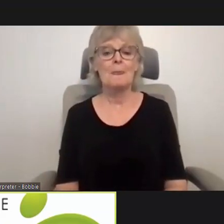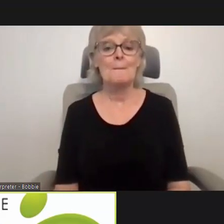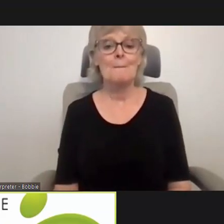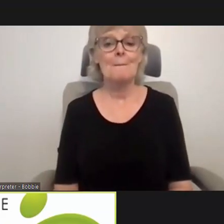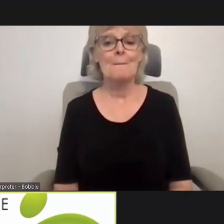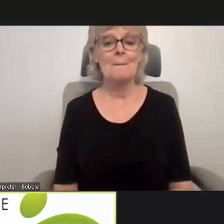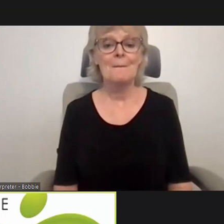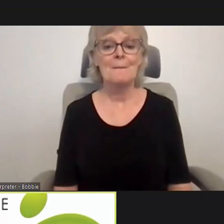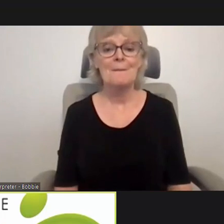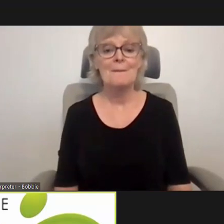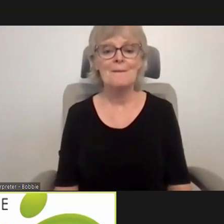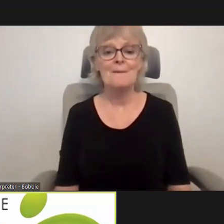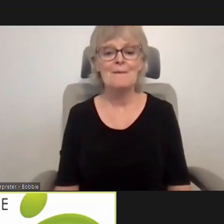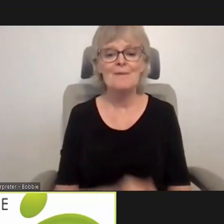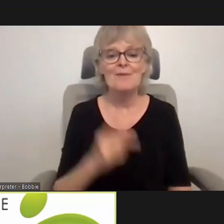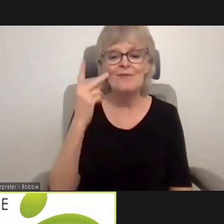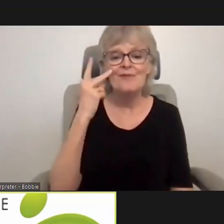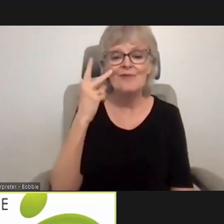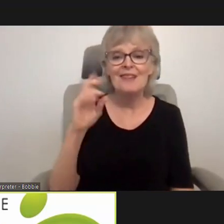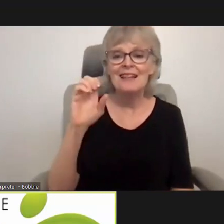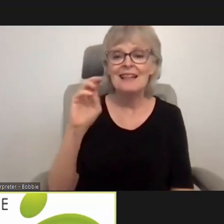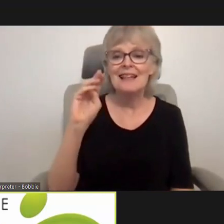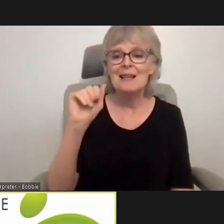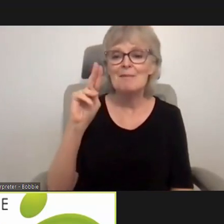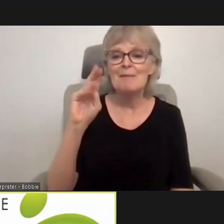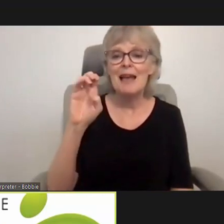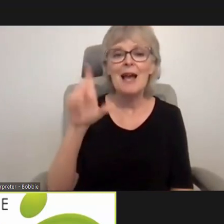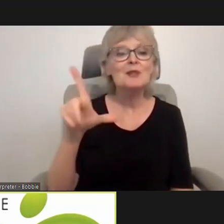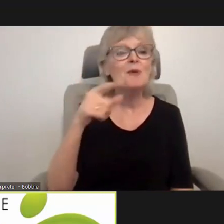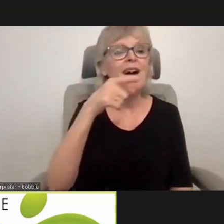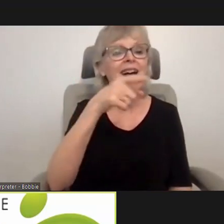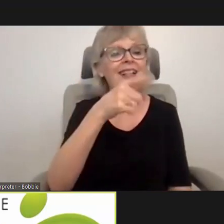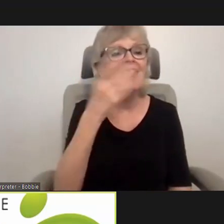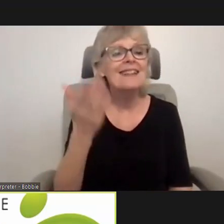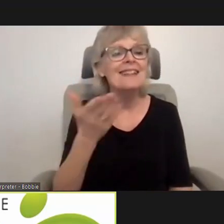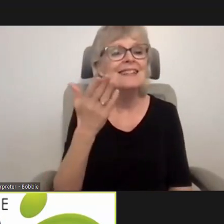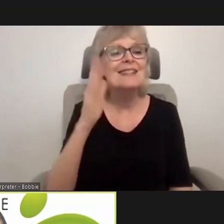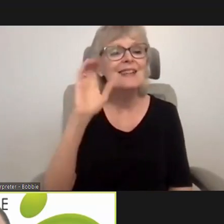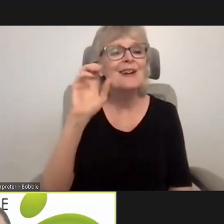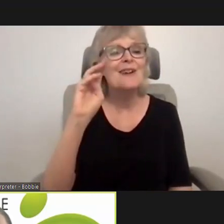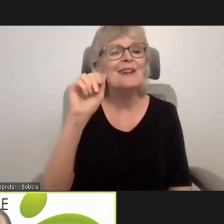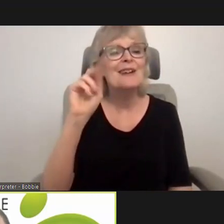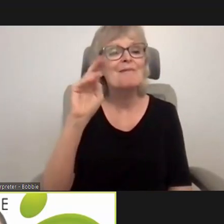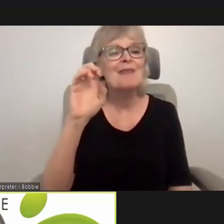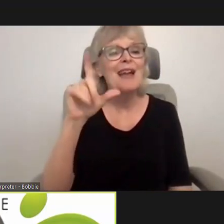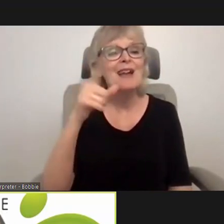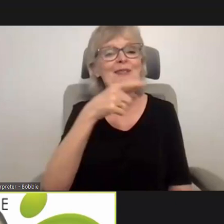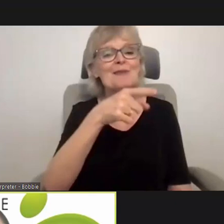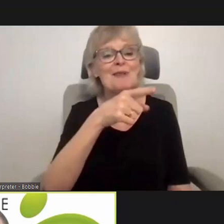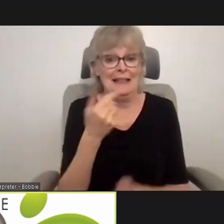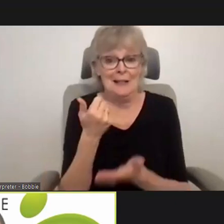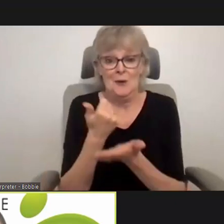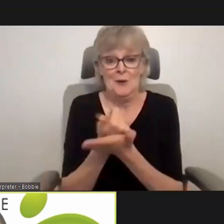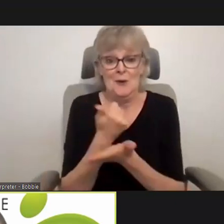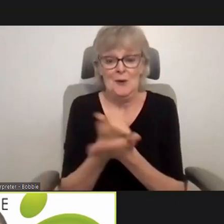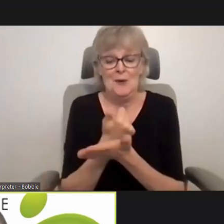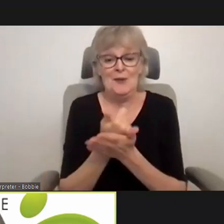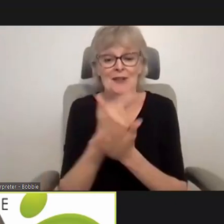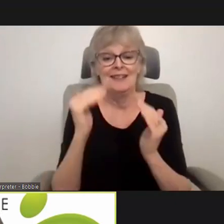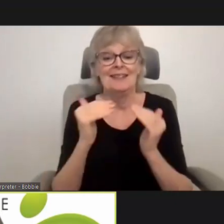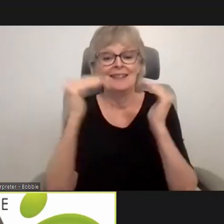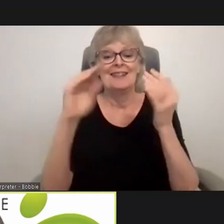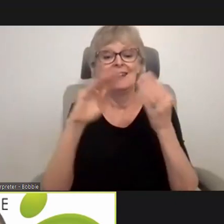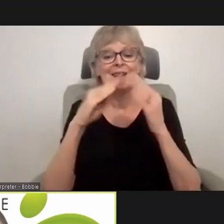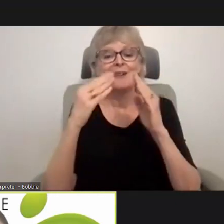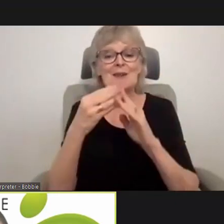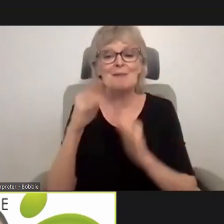I see my colleague Emmanuel Jenkins is on. Emmanuel, our newly promoted community